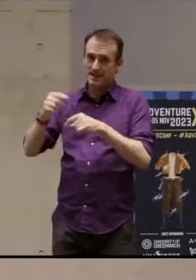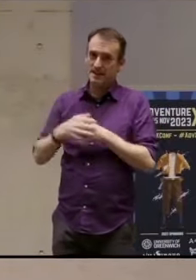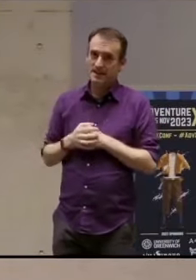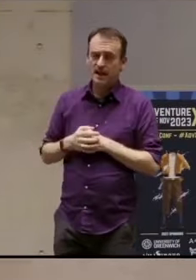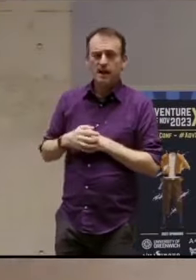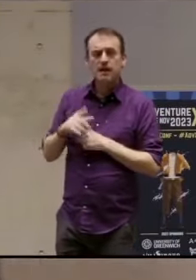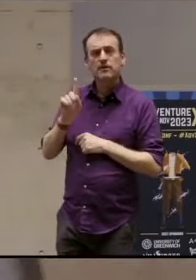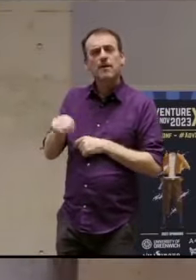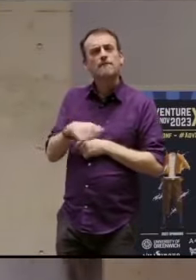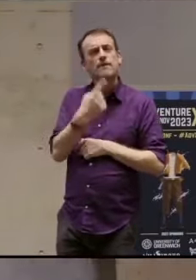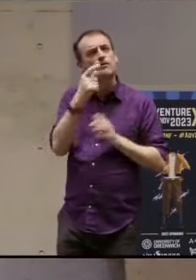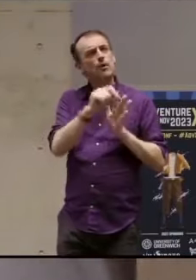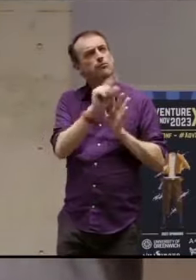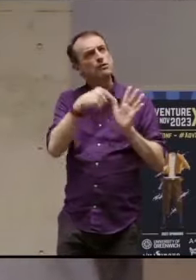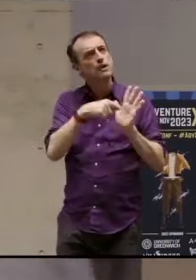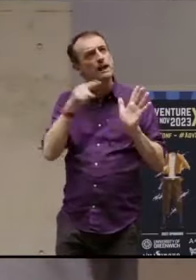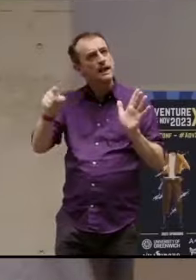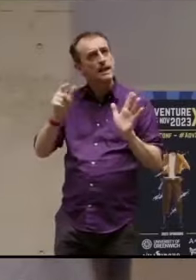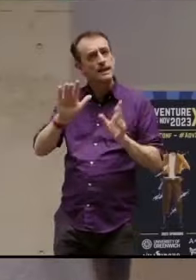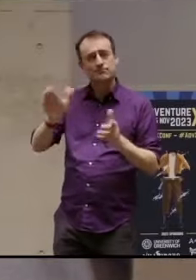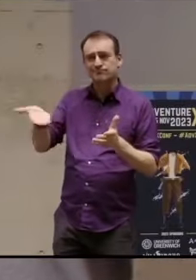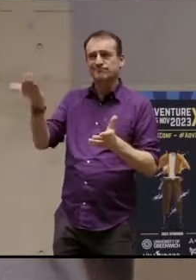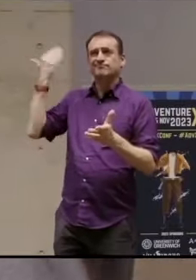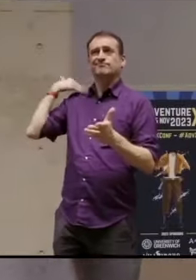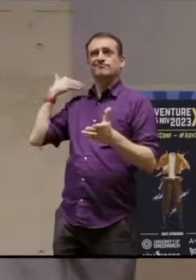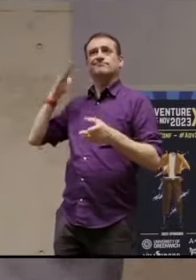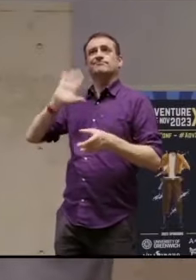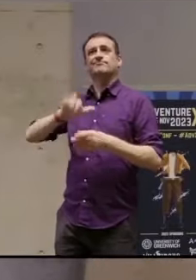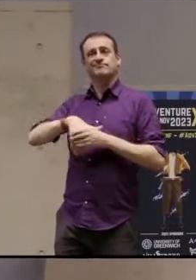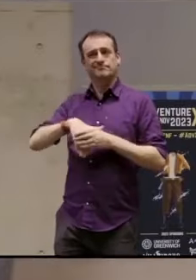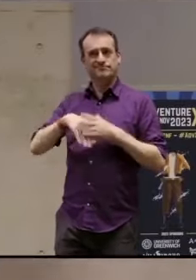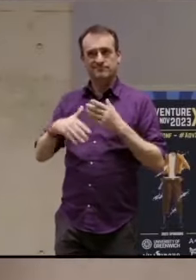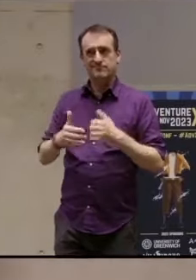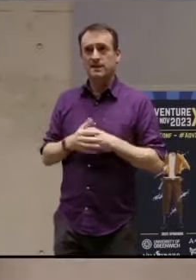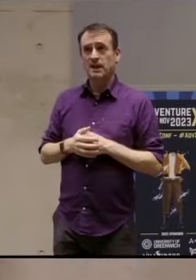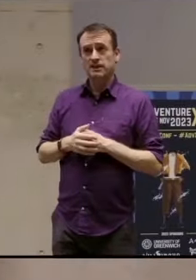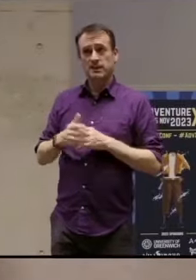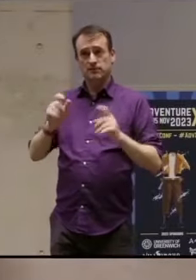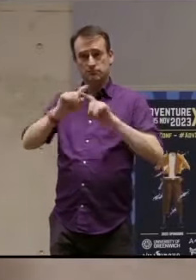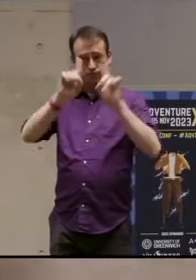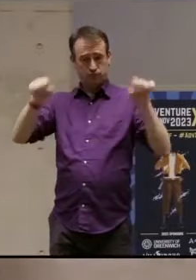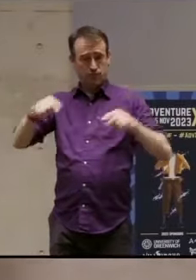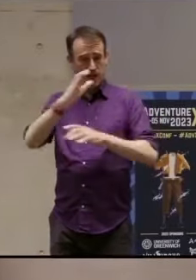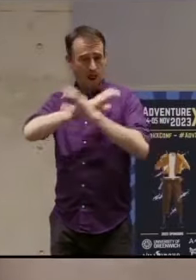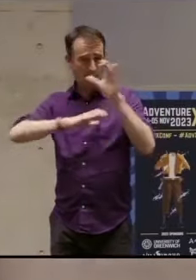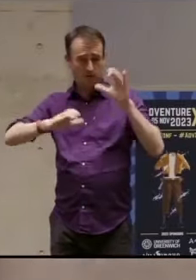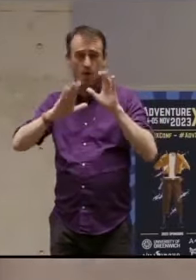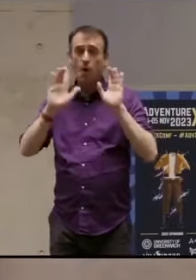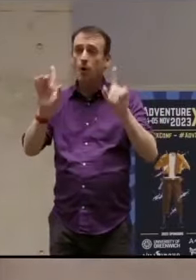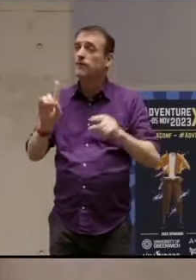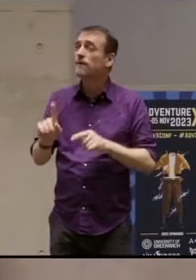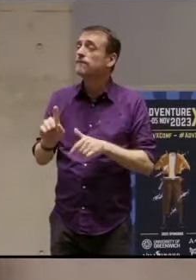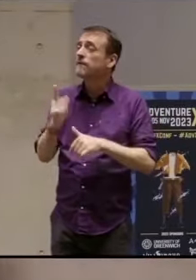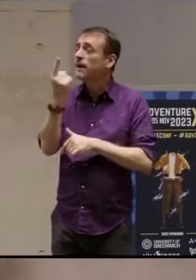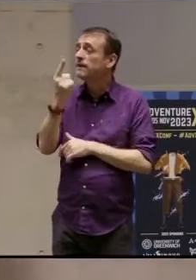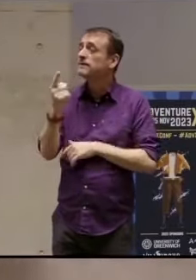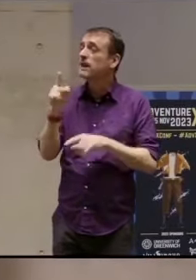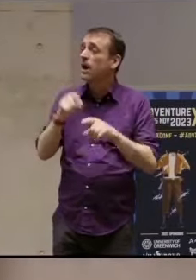the first project that he ever worked on. This colorful dragon adventure was also the first Czech dubbed game on